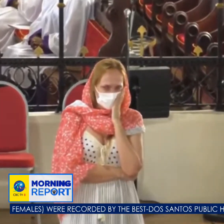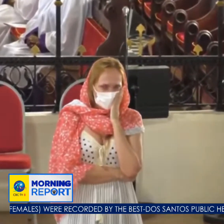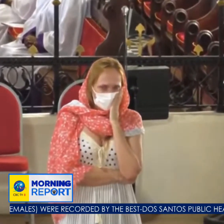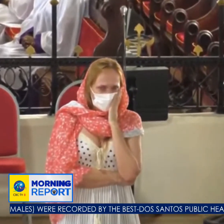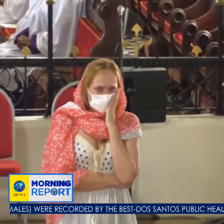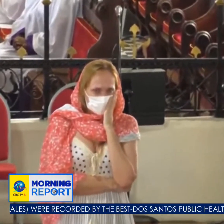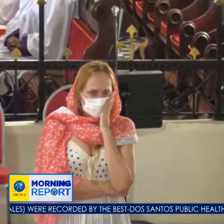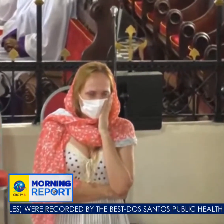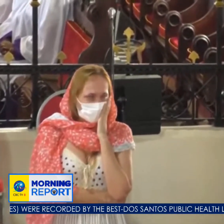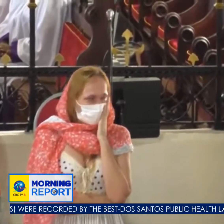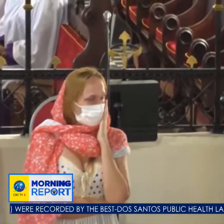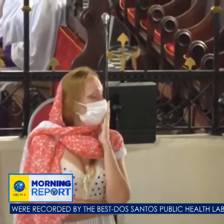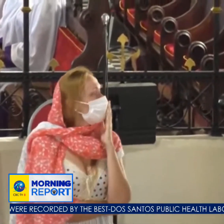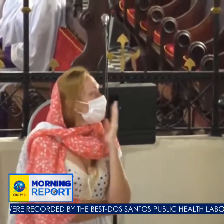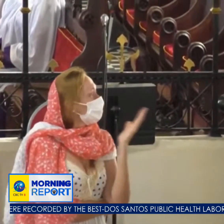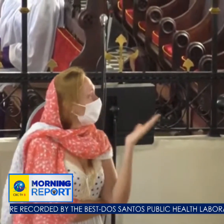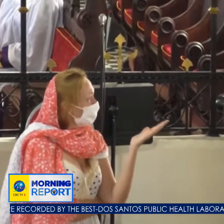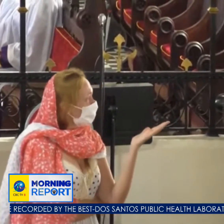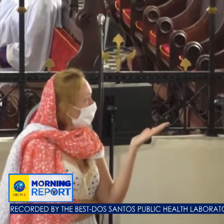so